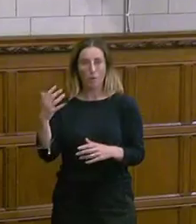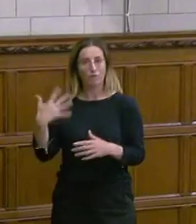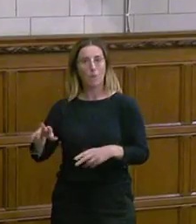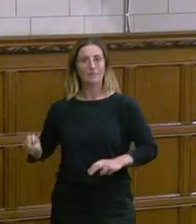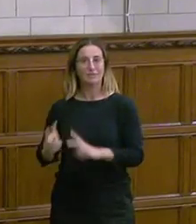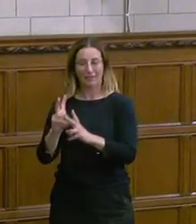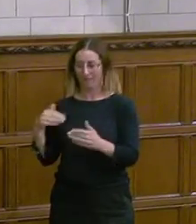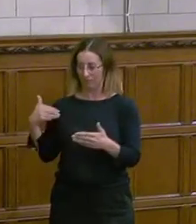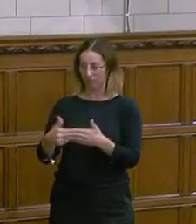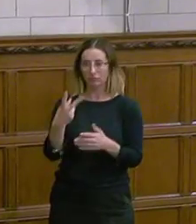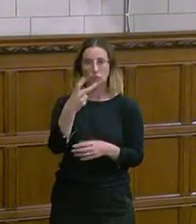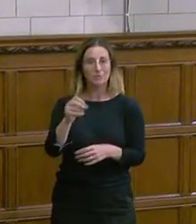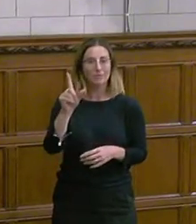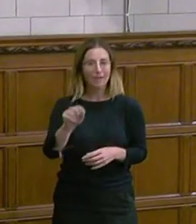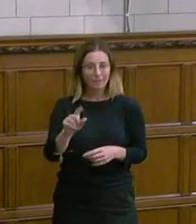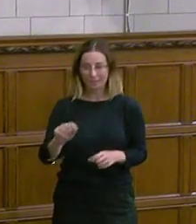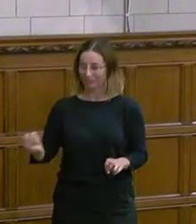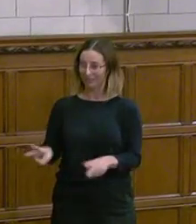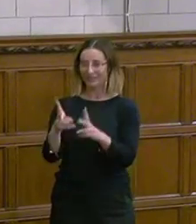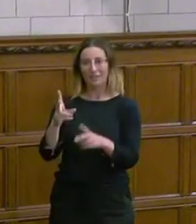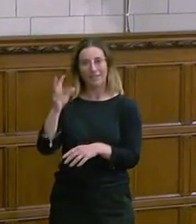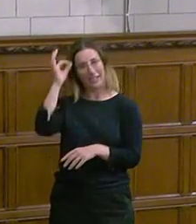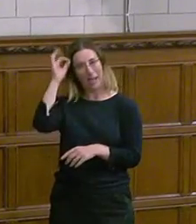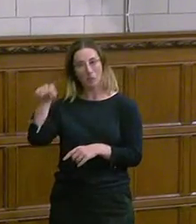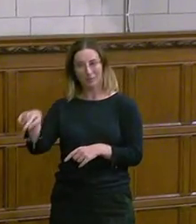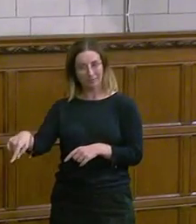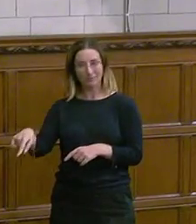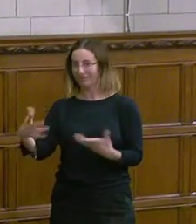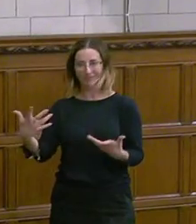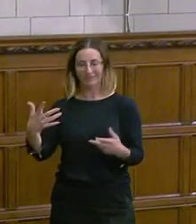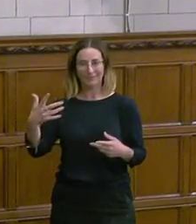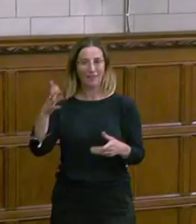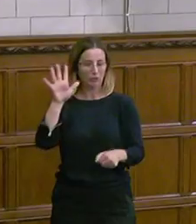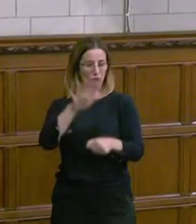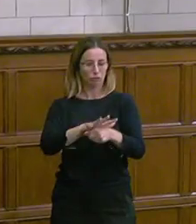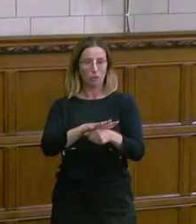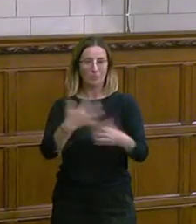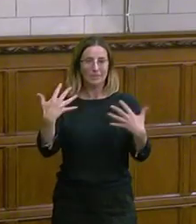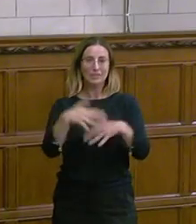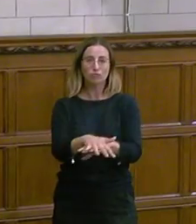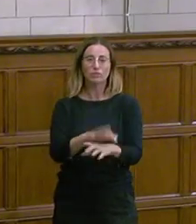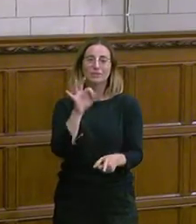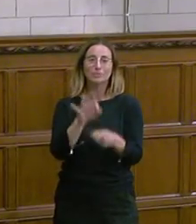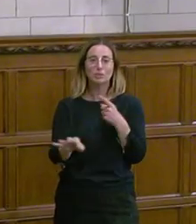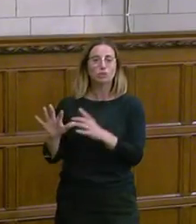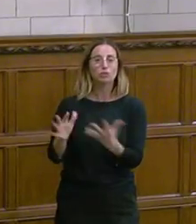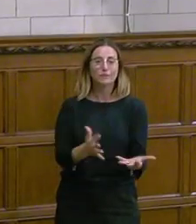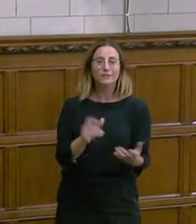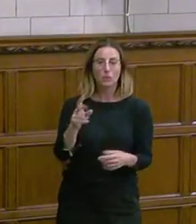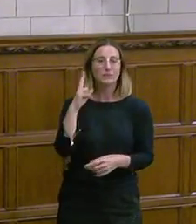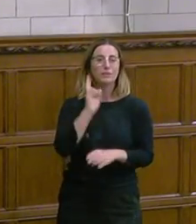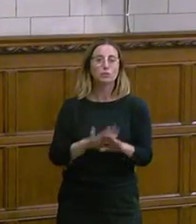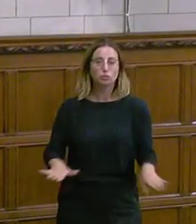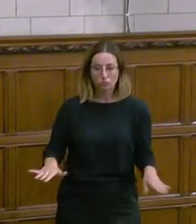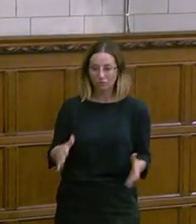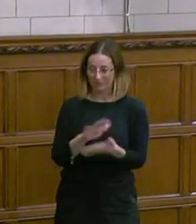2011. Suffolk County Council have also discontinued the running of an integrated specialist service for deaf children that brought